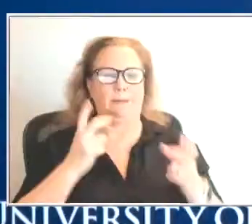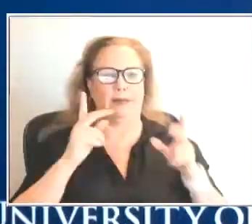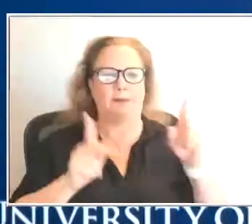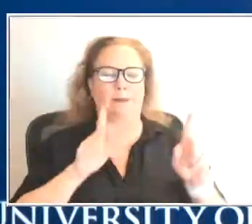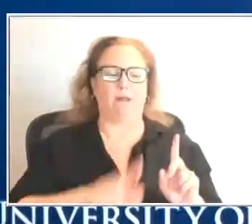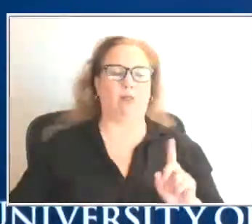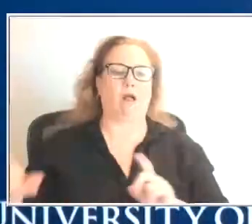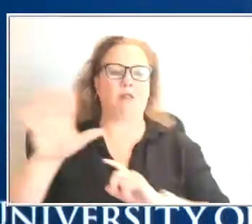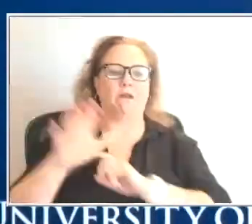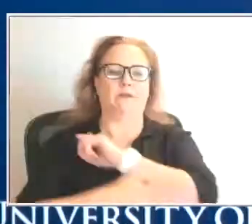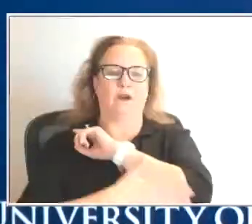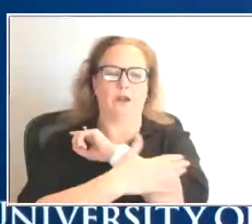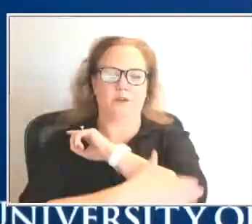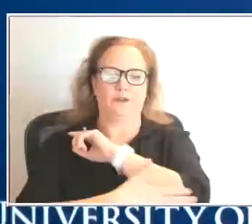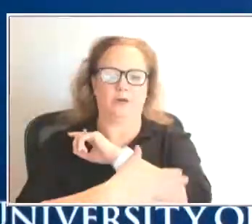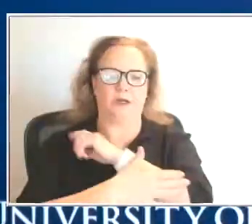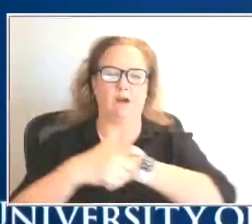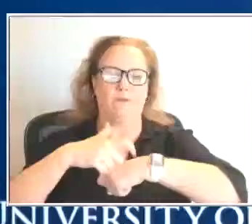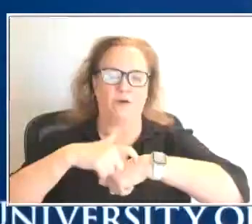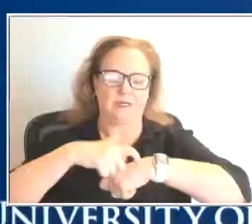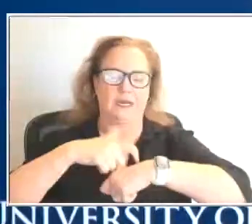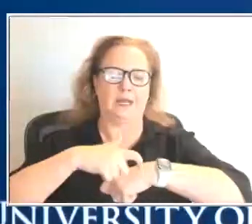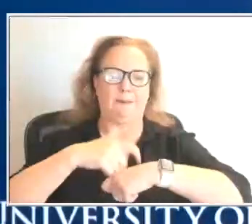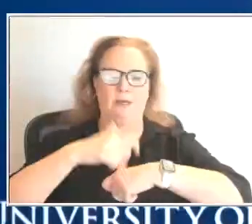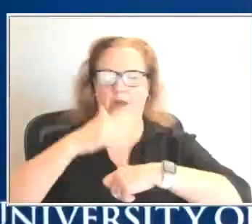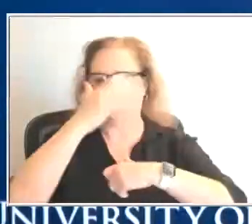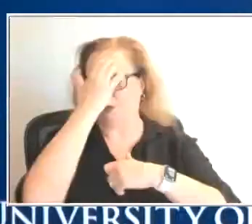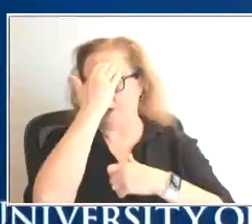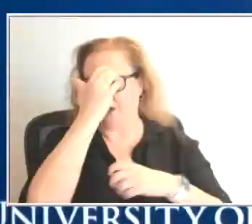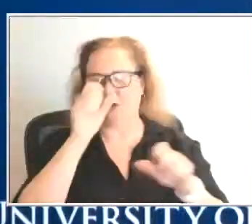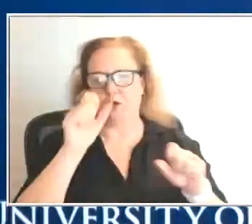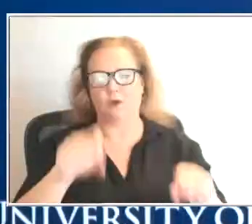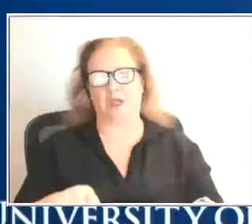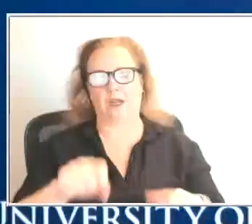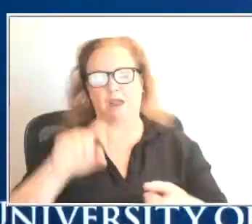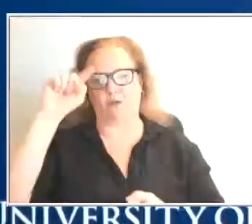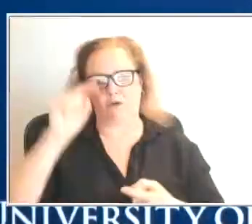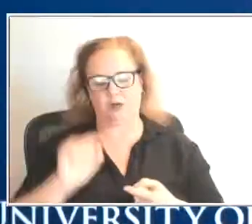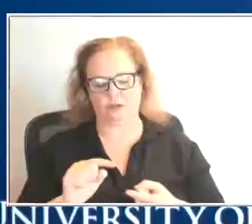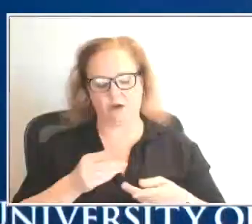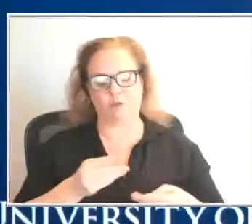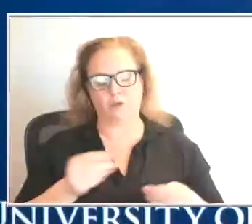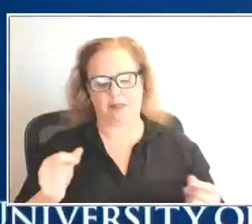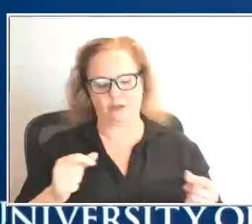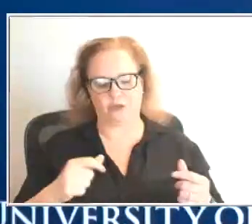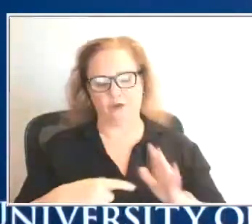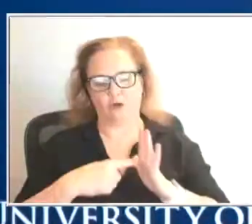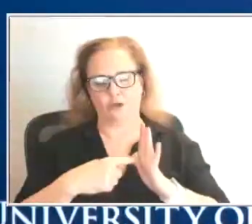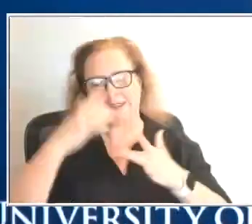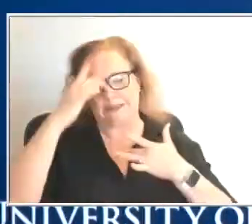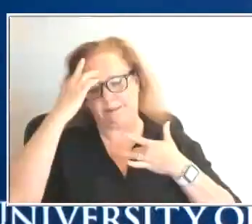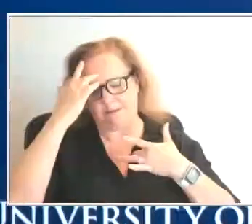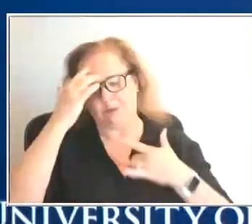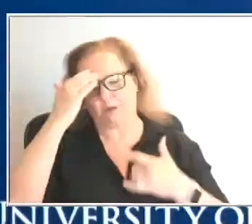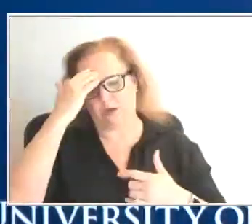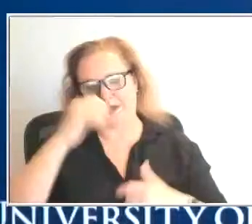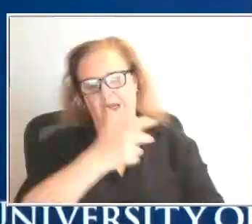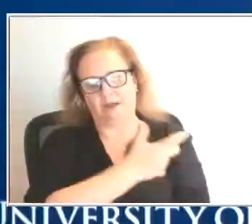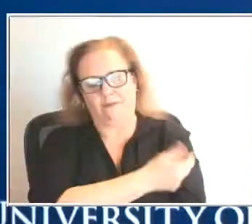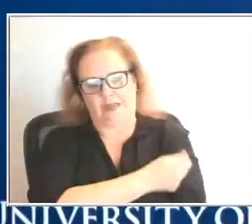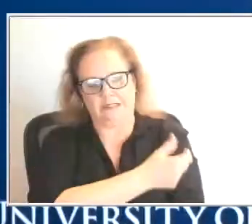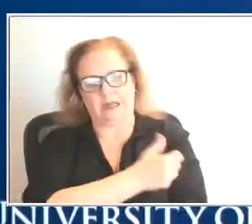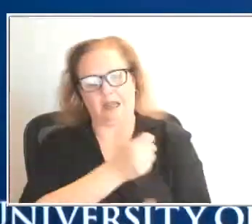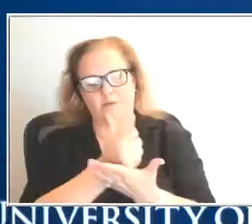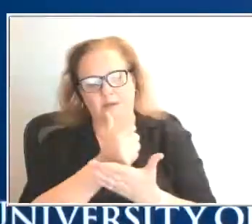country, although over time we know that you can have a reduction or resolution of your symptoms. And we know that vaccination helps